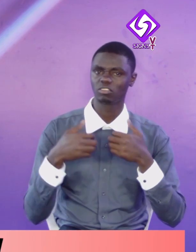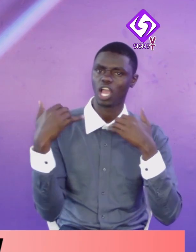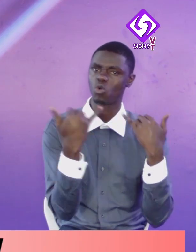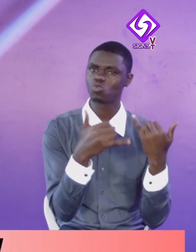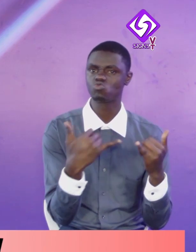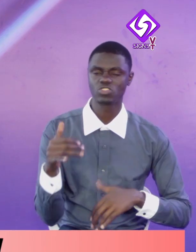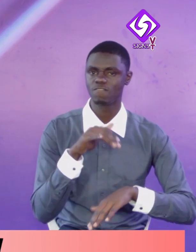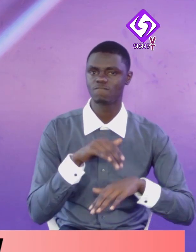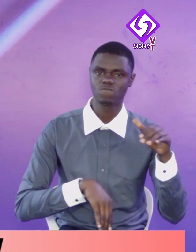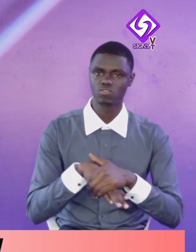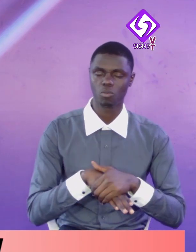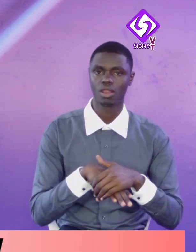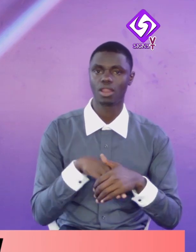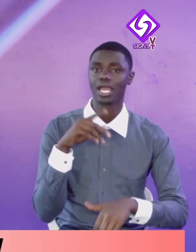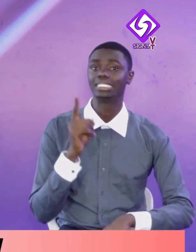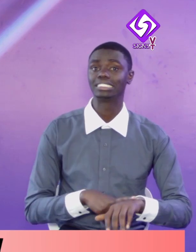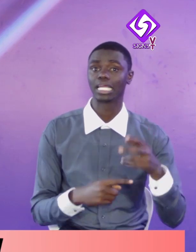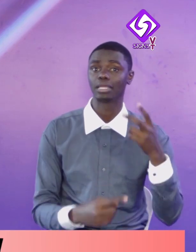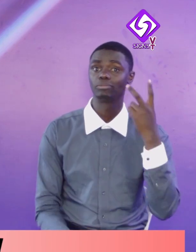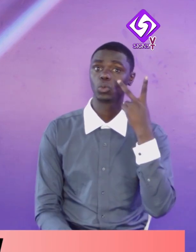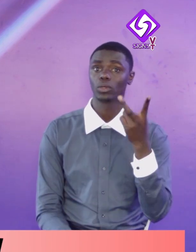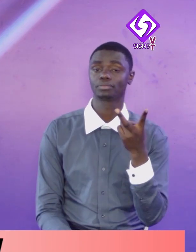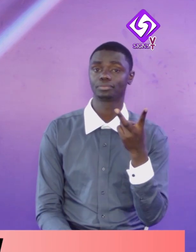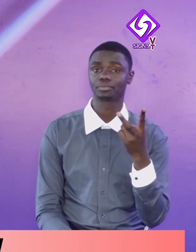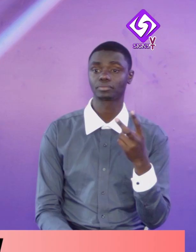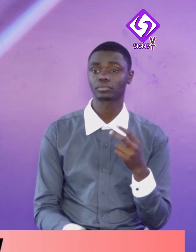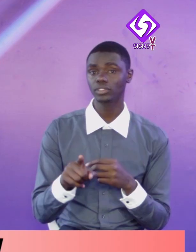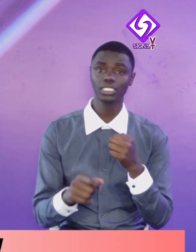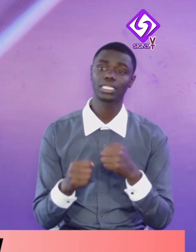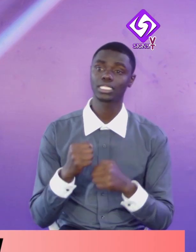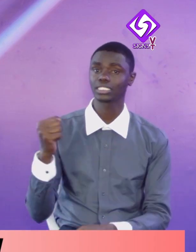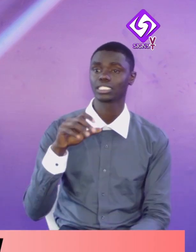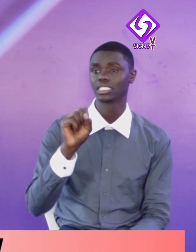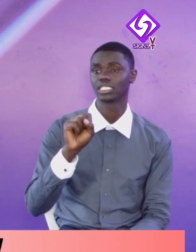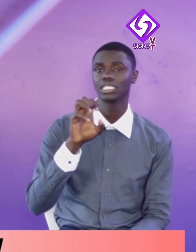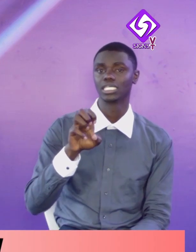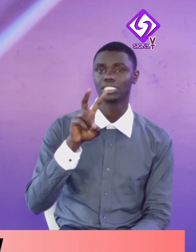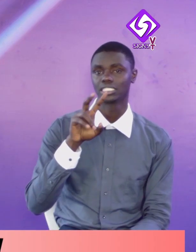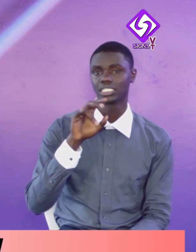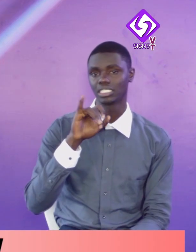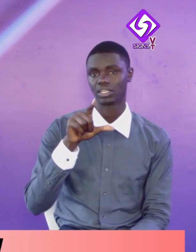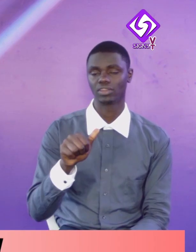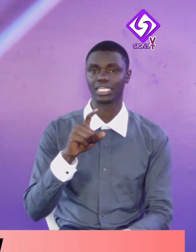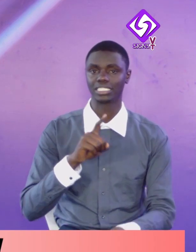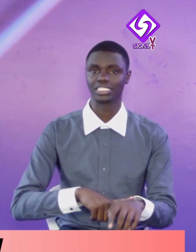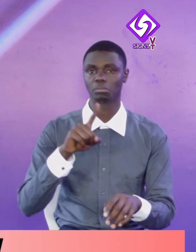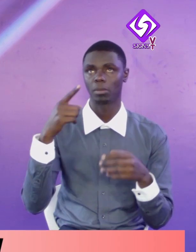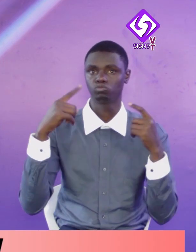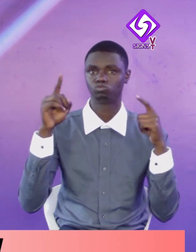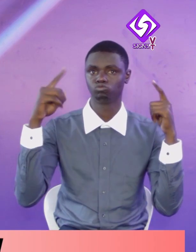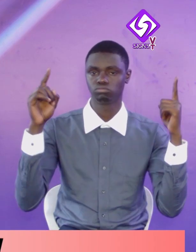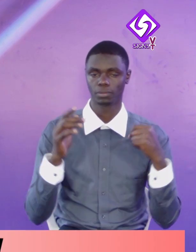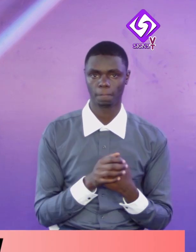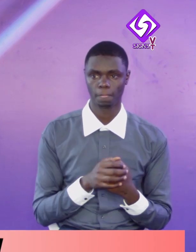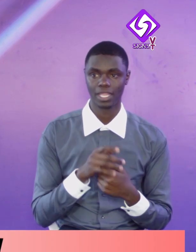football. So when you look at this side, Sevilla, it was their time now to flourish. And